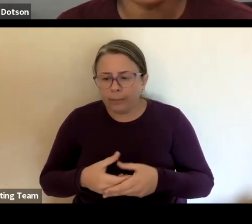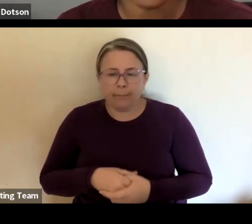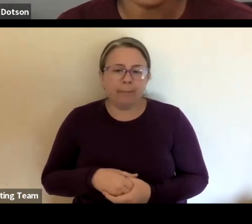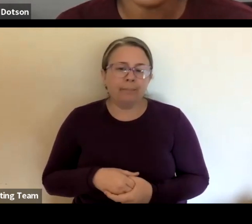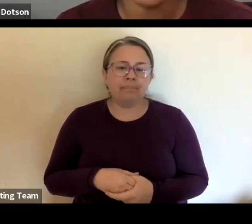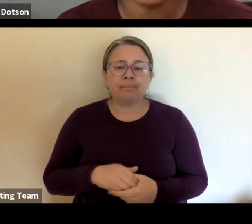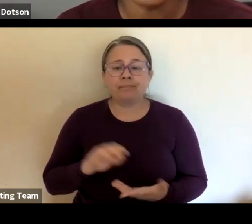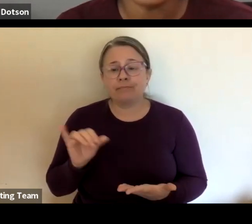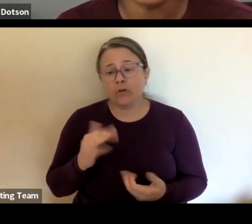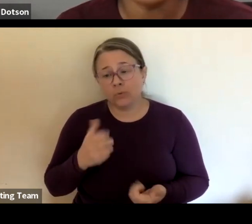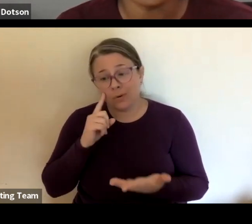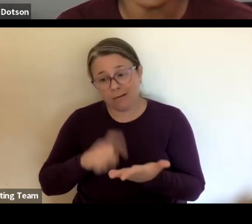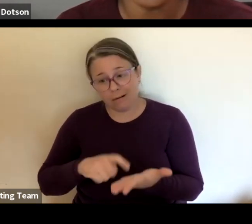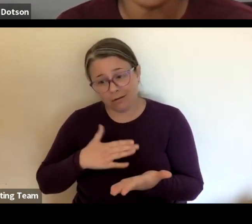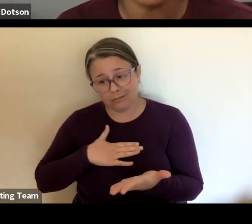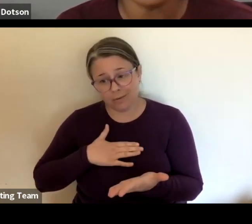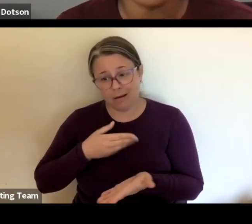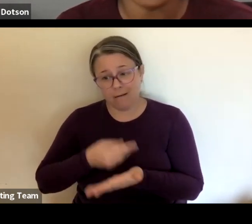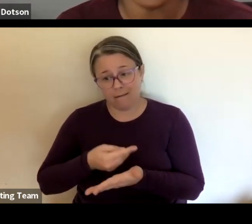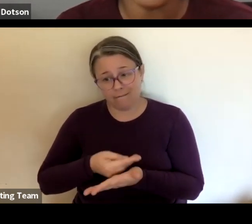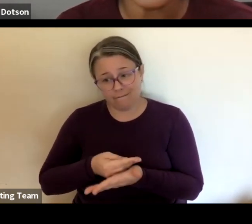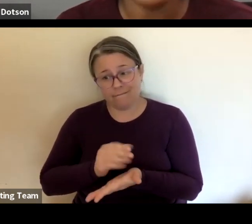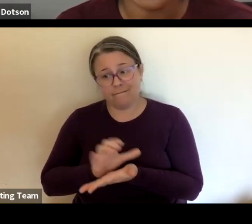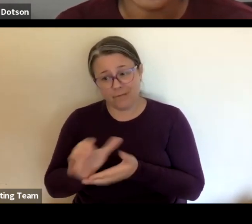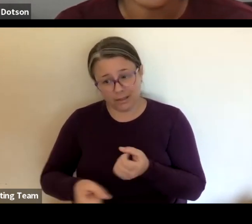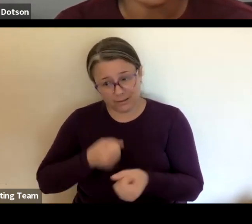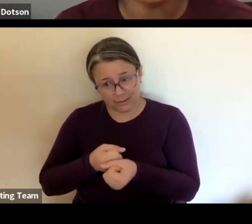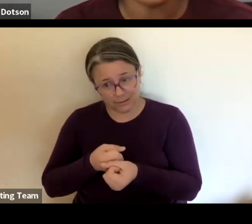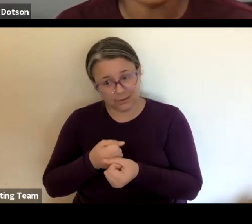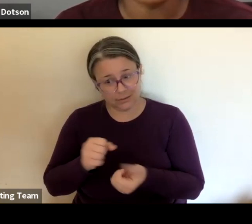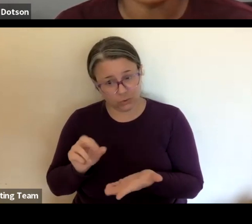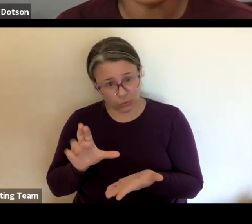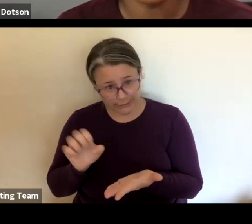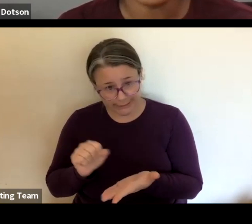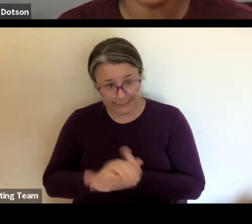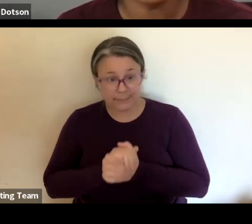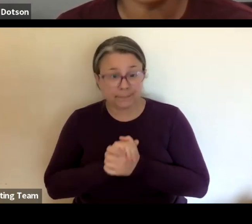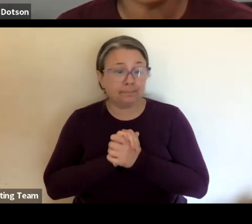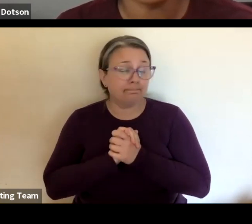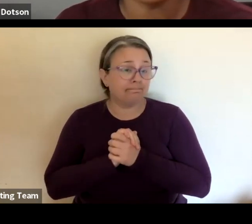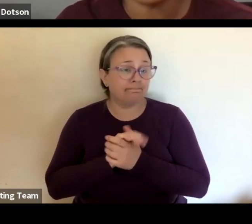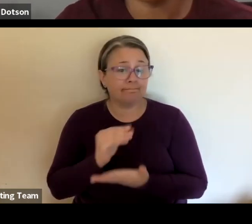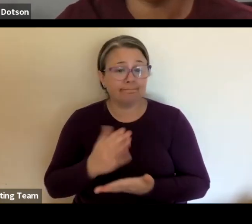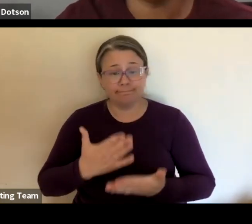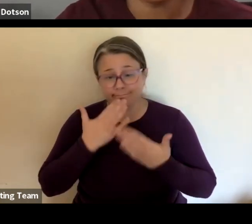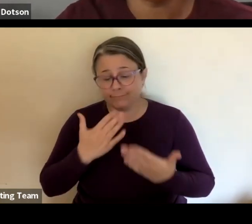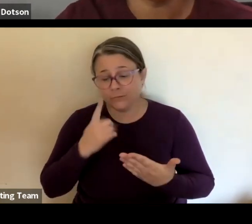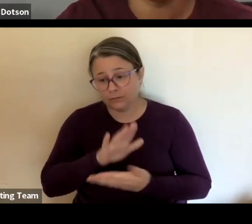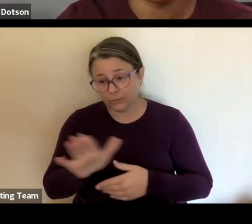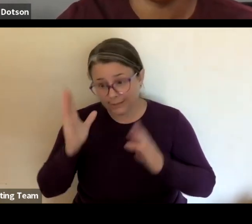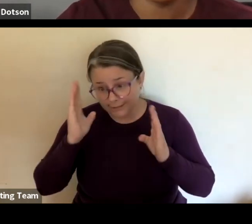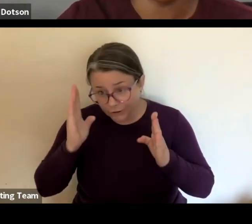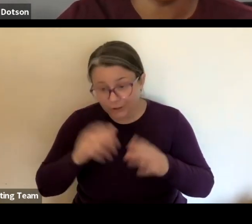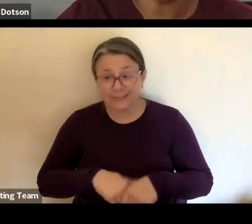And thank you very much for your attention. I look forward to hearing your questions. You can contact